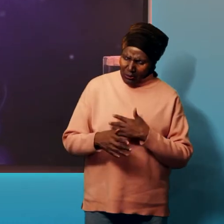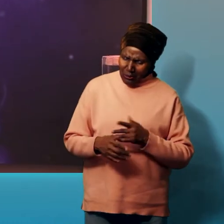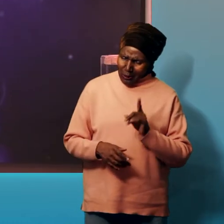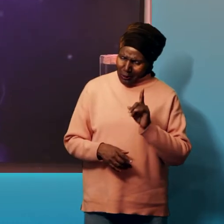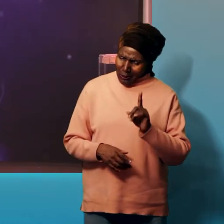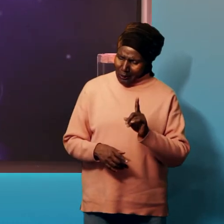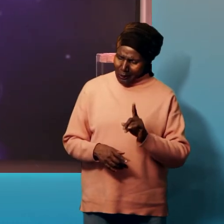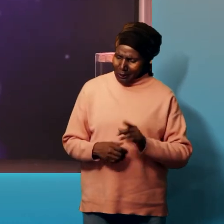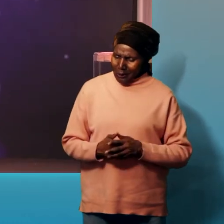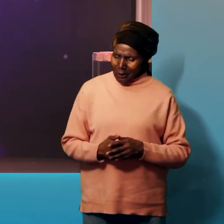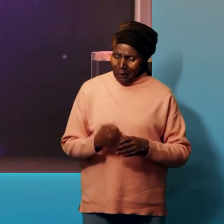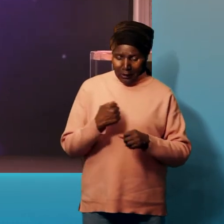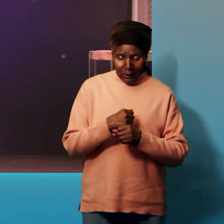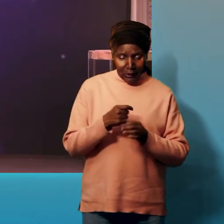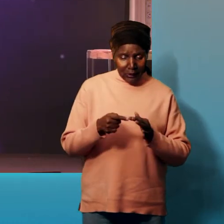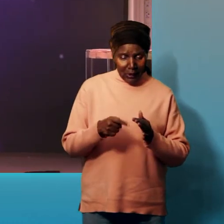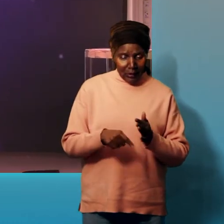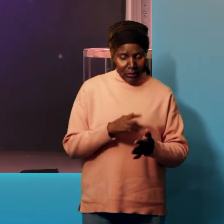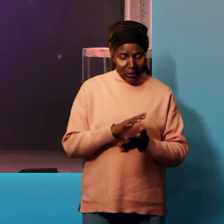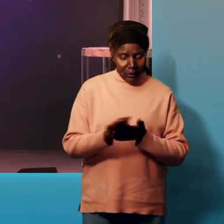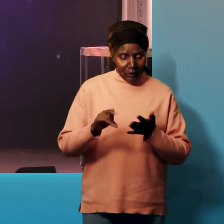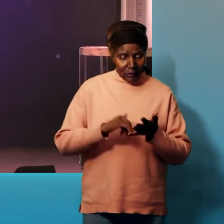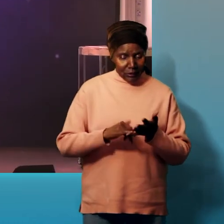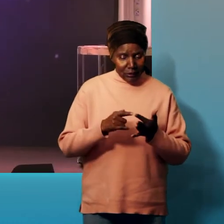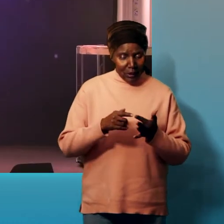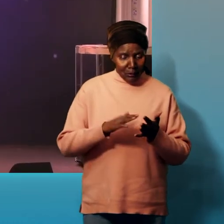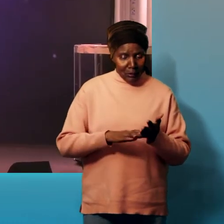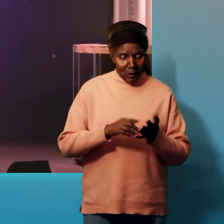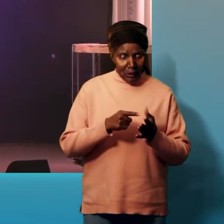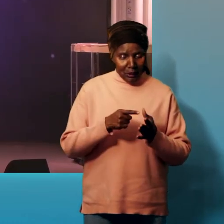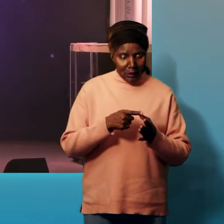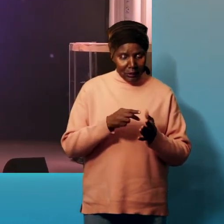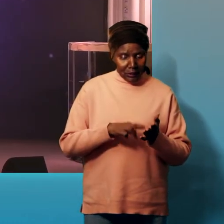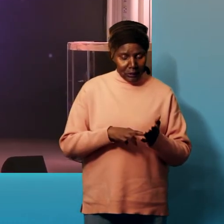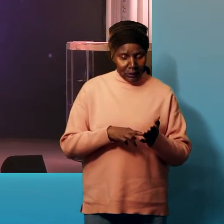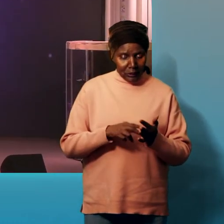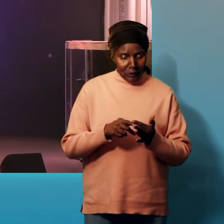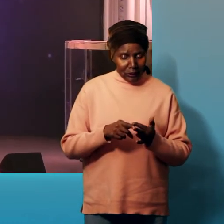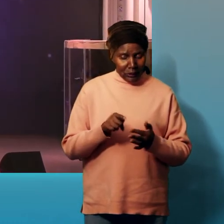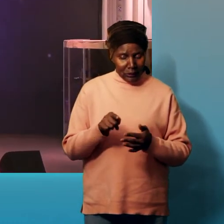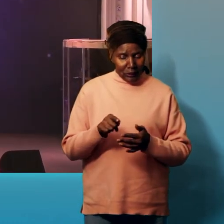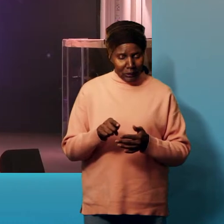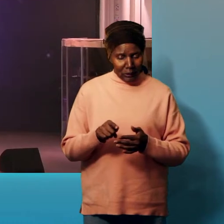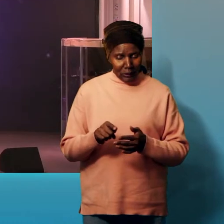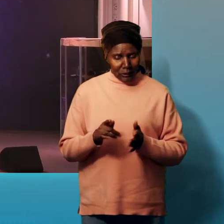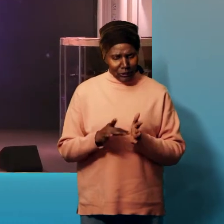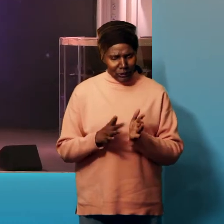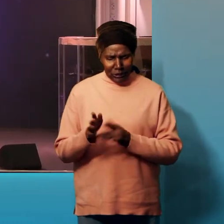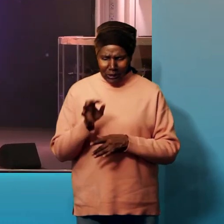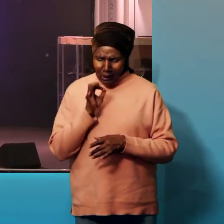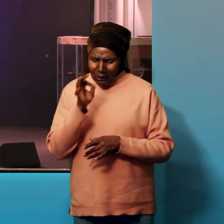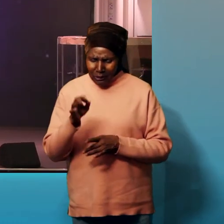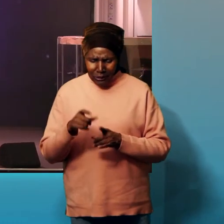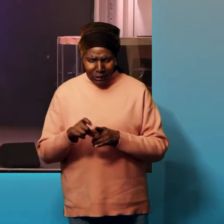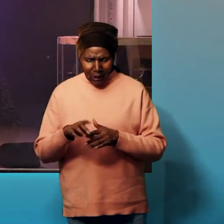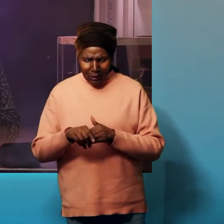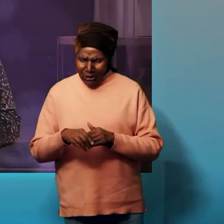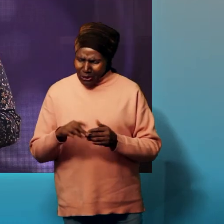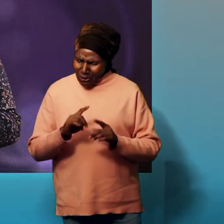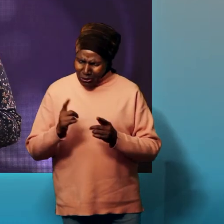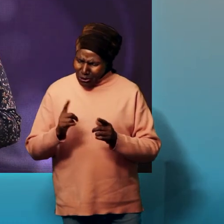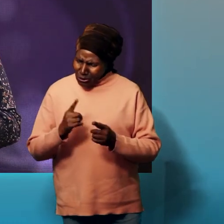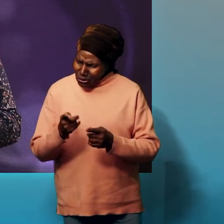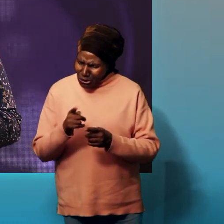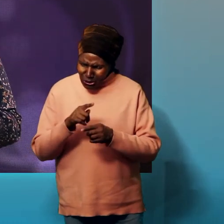Gethsemane, alone. Could you not tarry with me 1 hour? The